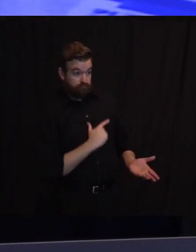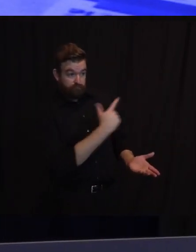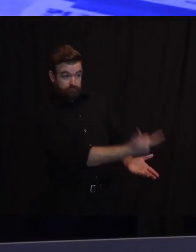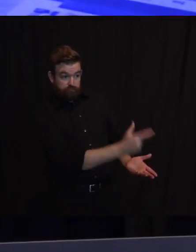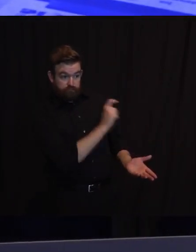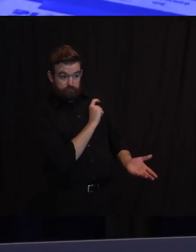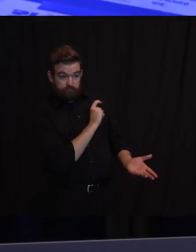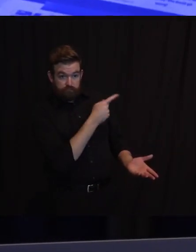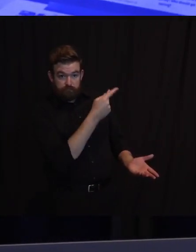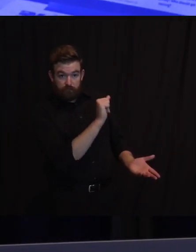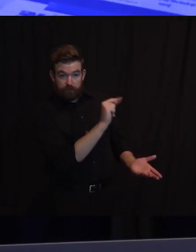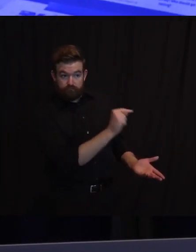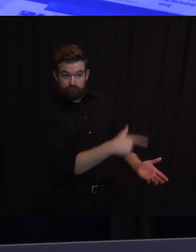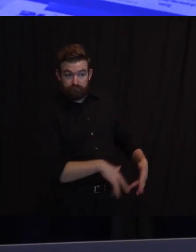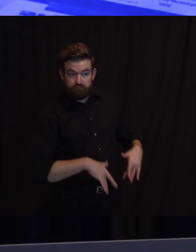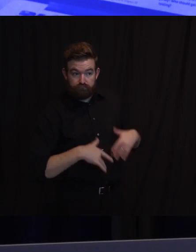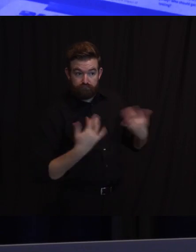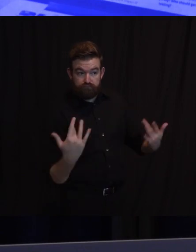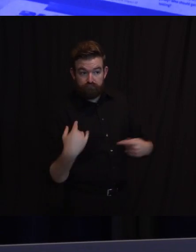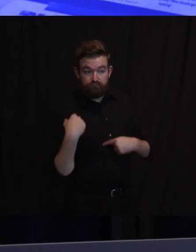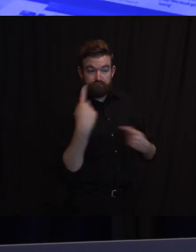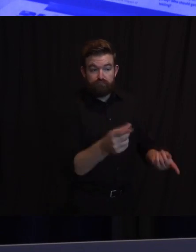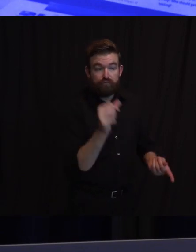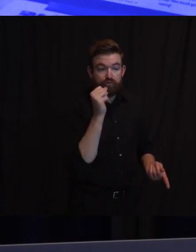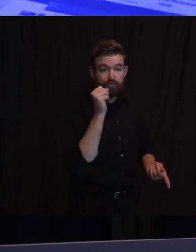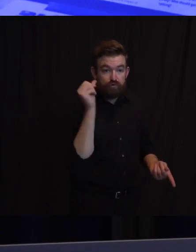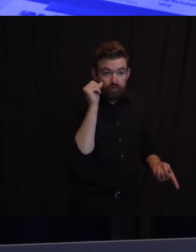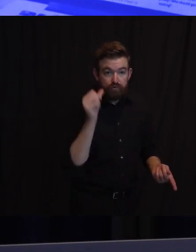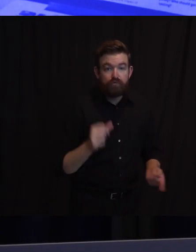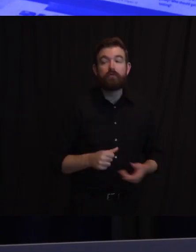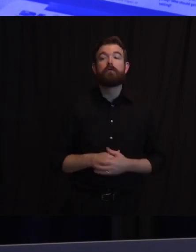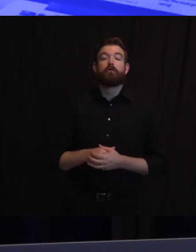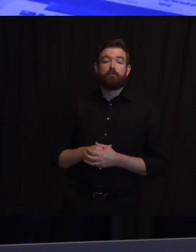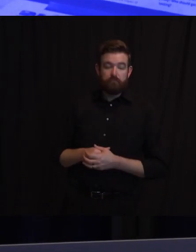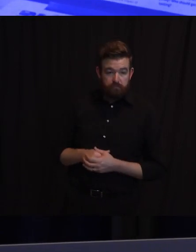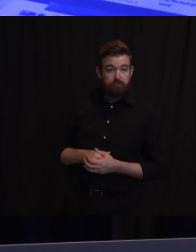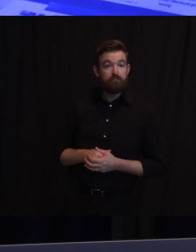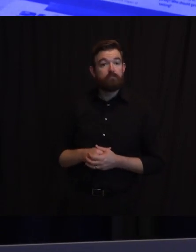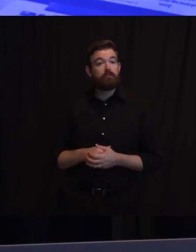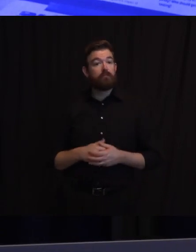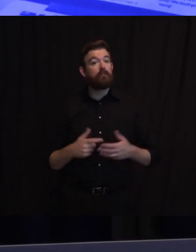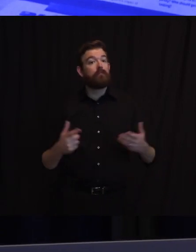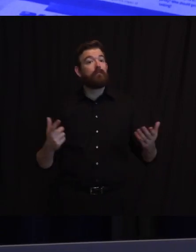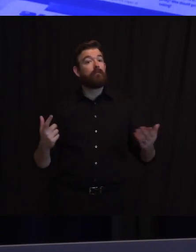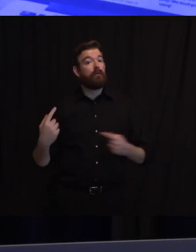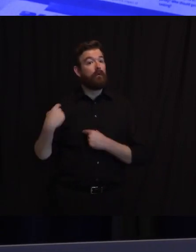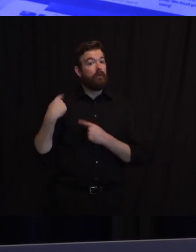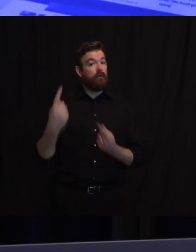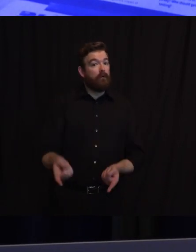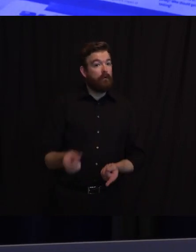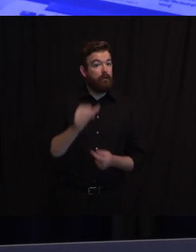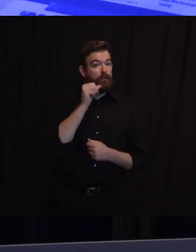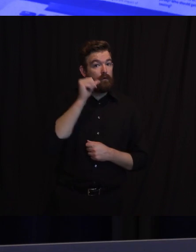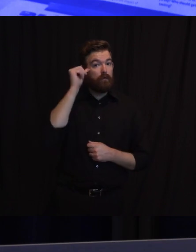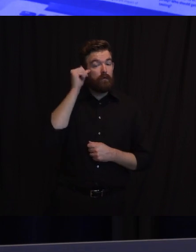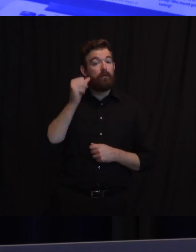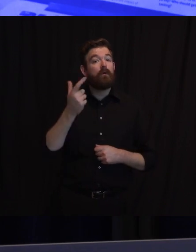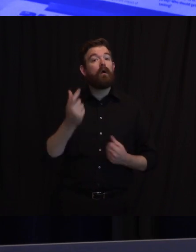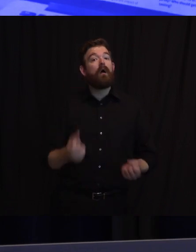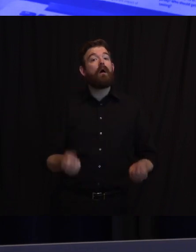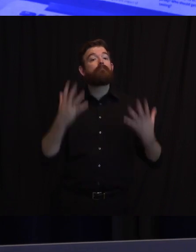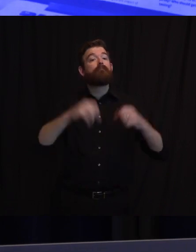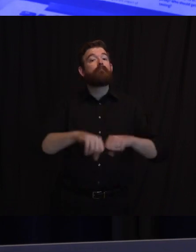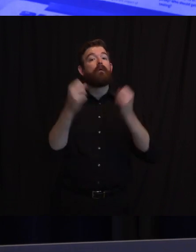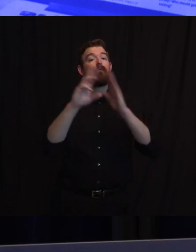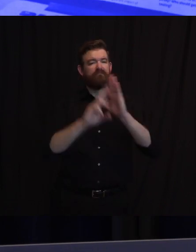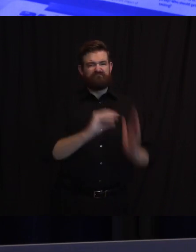Good afternoon. Extremely glad to report that there are 0 compliance issues on the overnight, which I think might be the first time